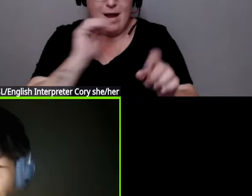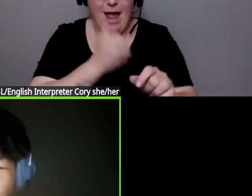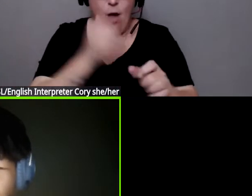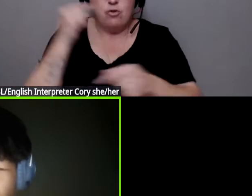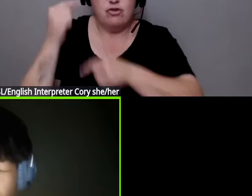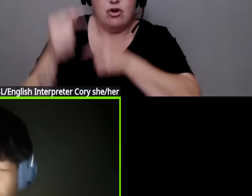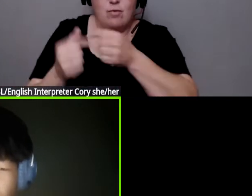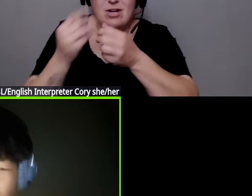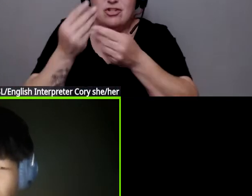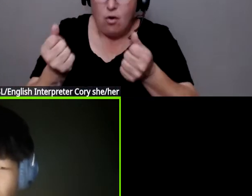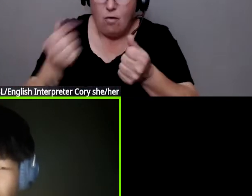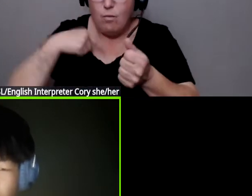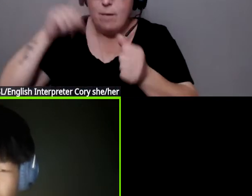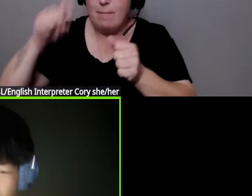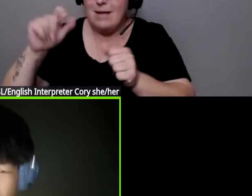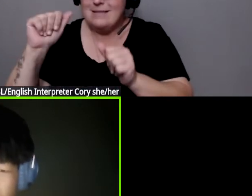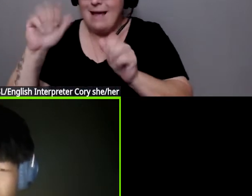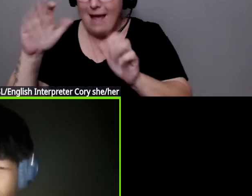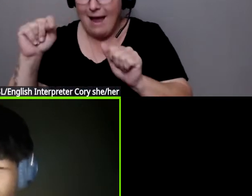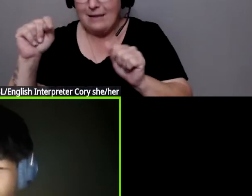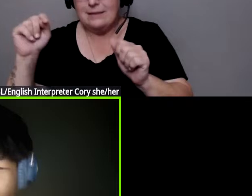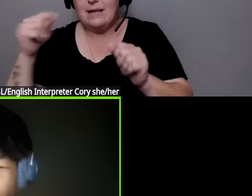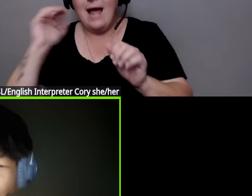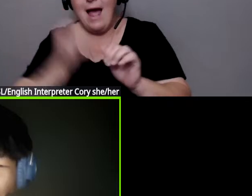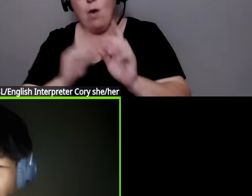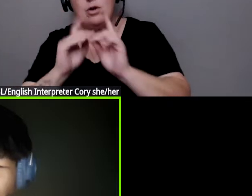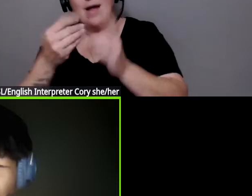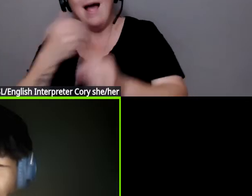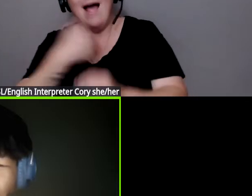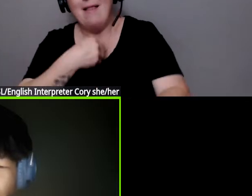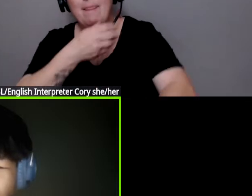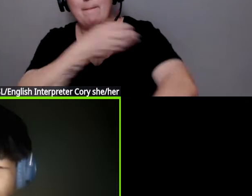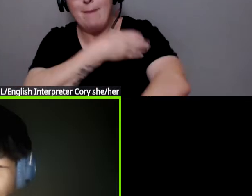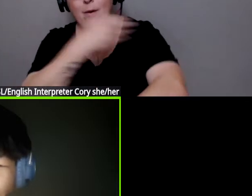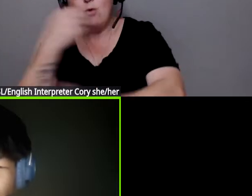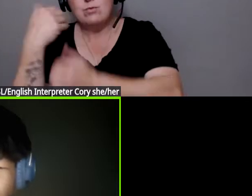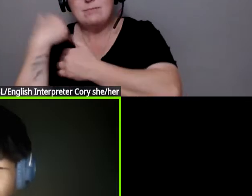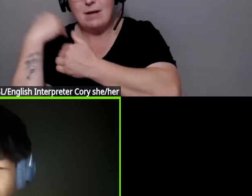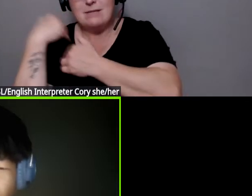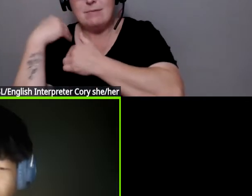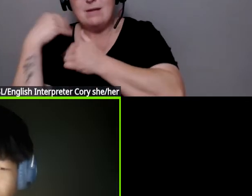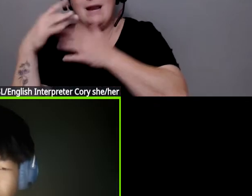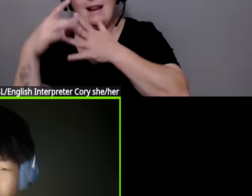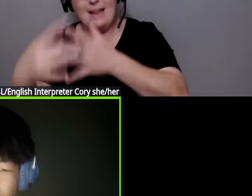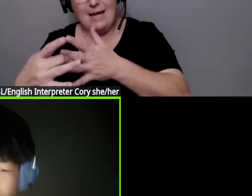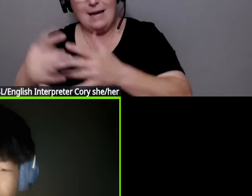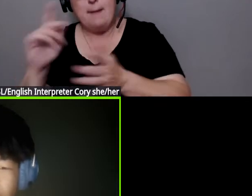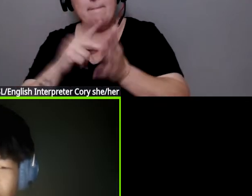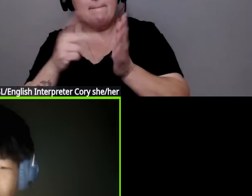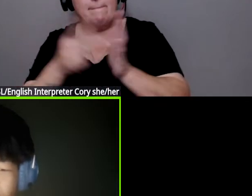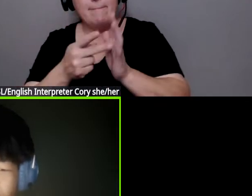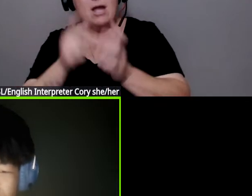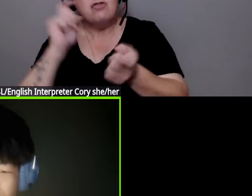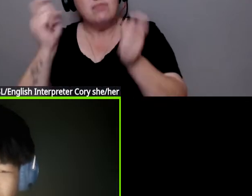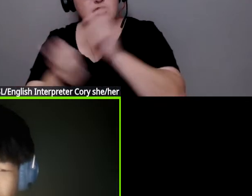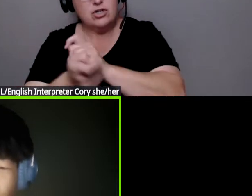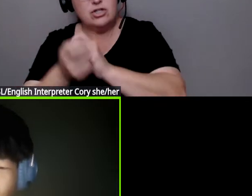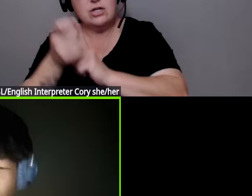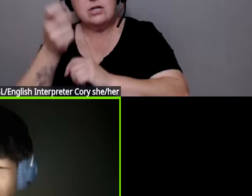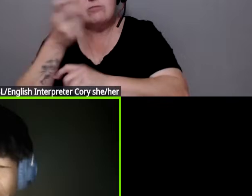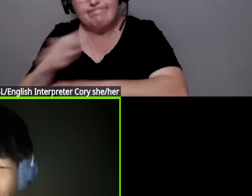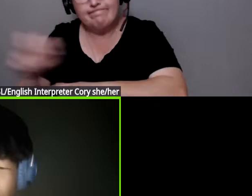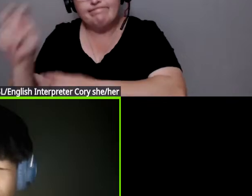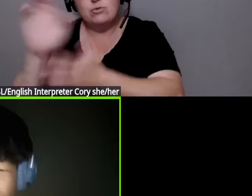We must act. Our district has the power and the responsibility to lead. That means transitioning school buildings toward